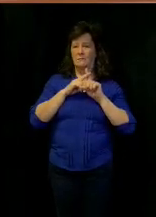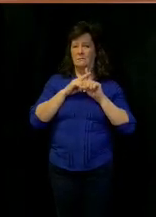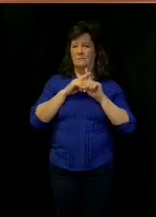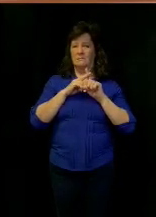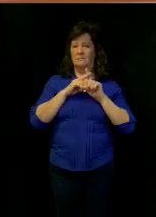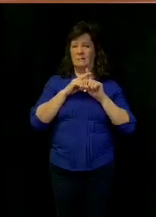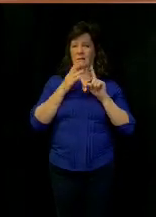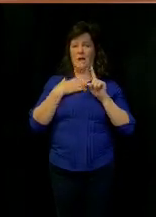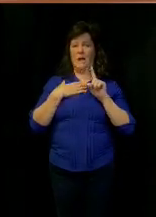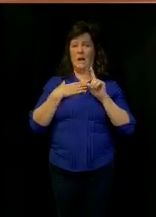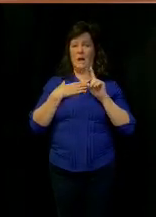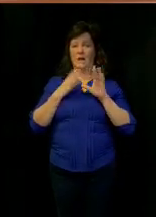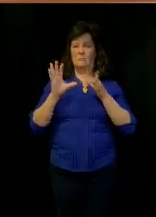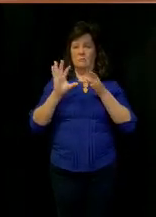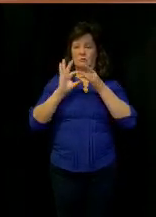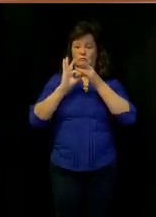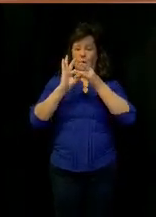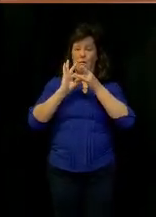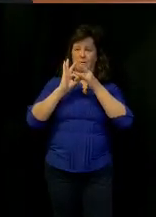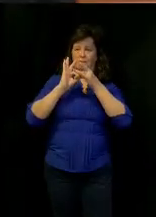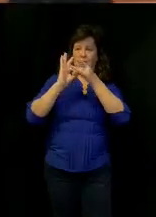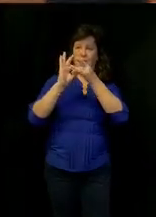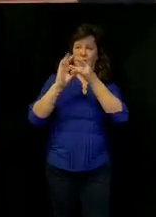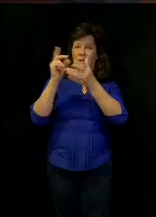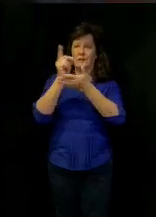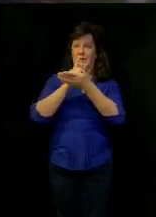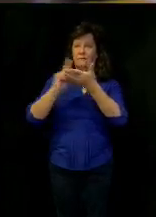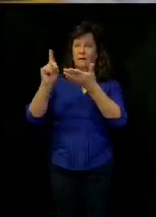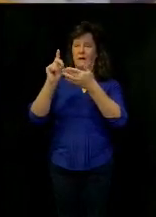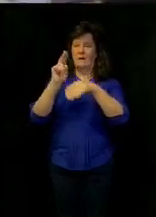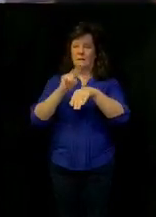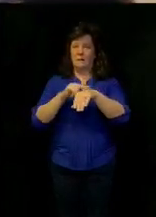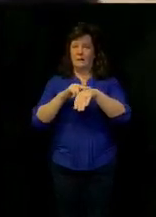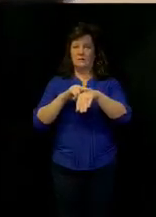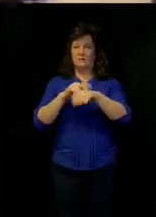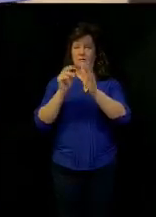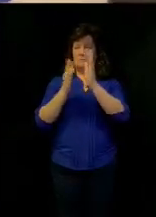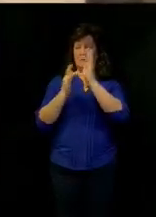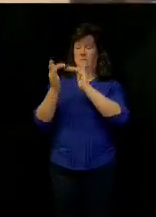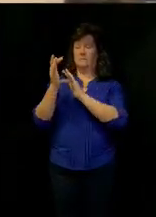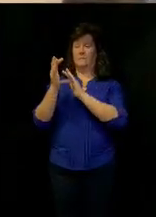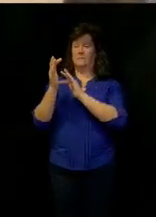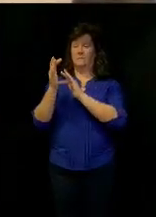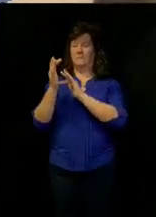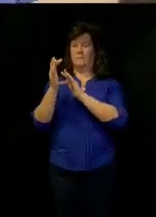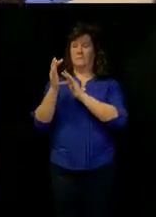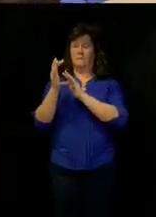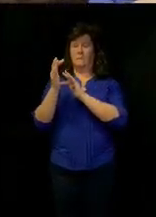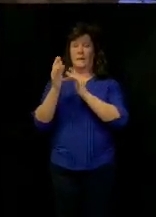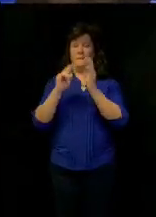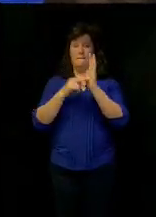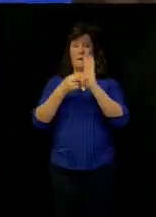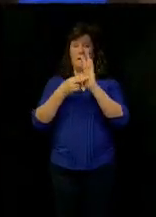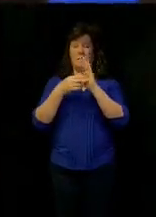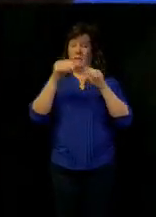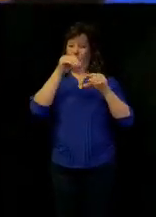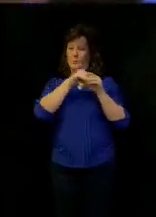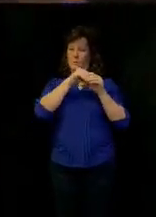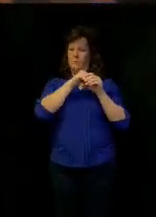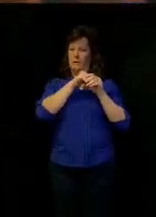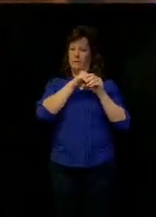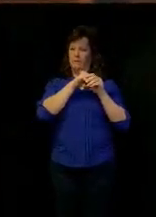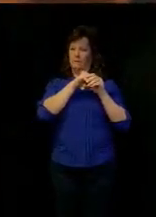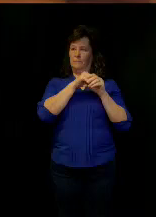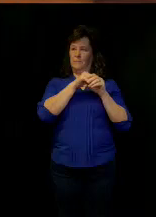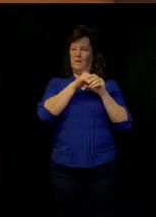I'm a partaker of the divine nature. What do you mean partaker? It means I participate in it. This is